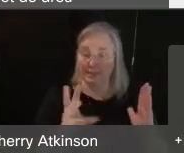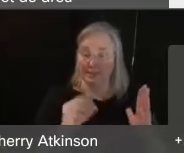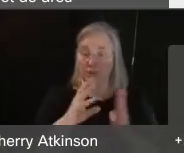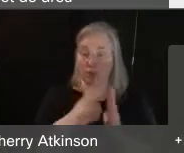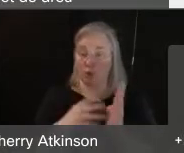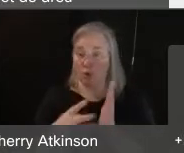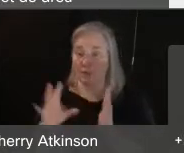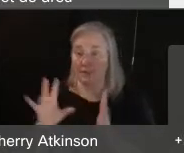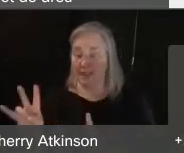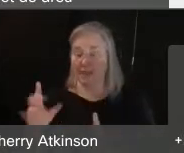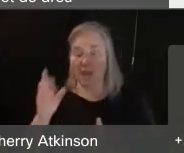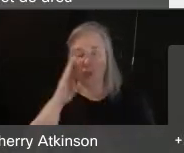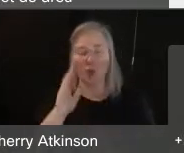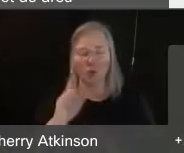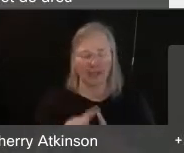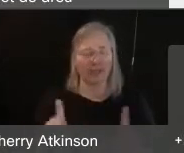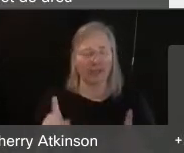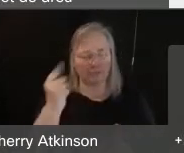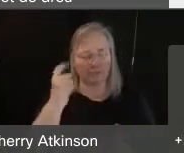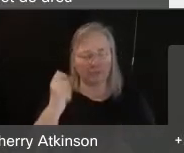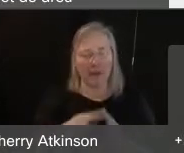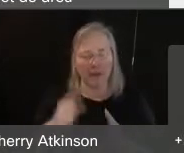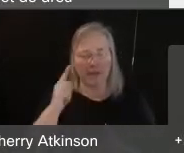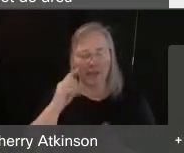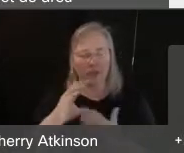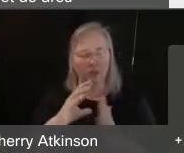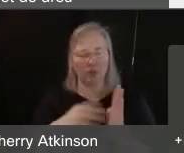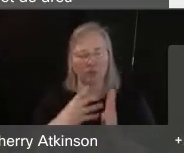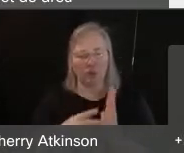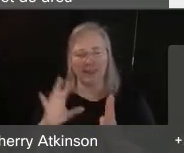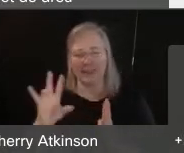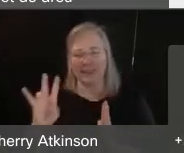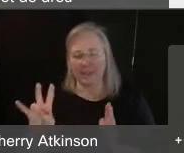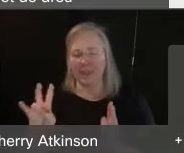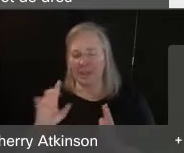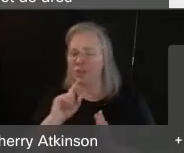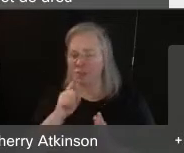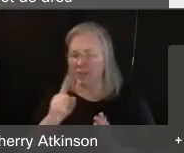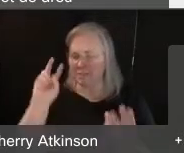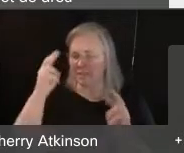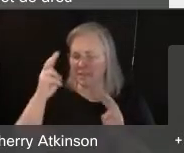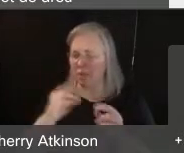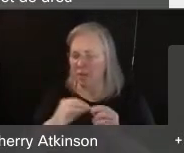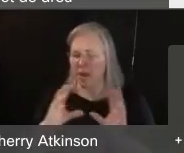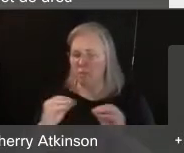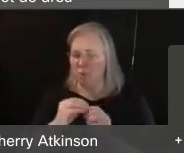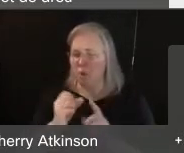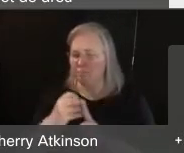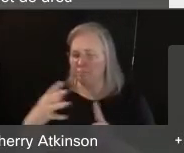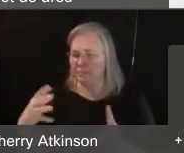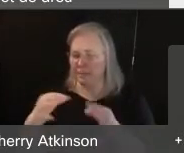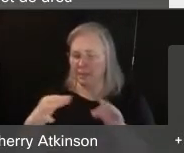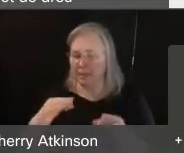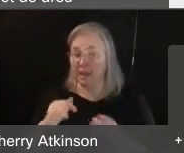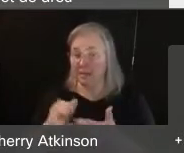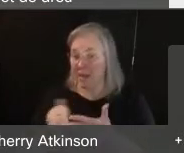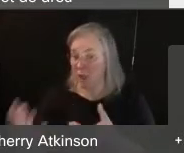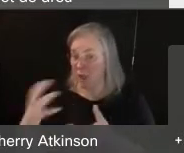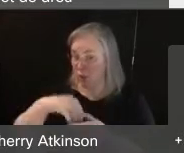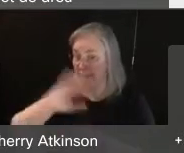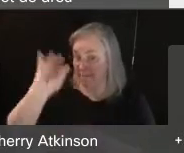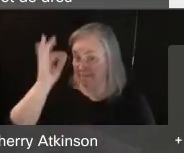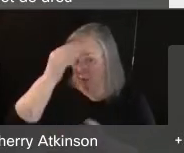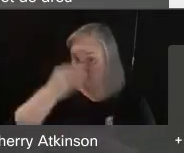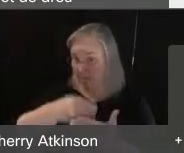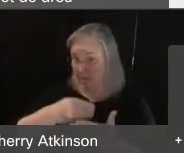think that chart 7 really is misleading without more explanations. I think it does include federal money in there, federal